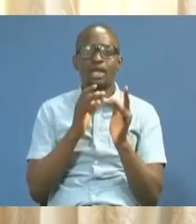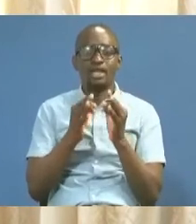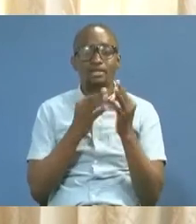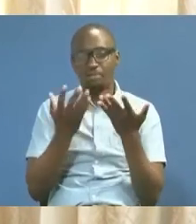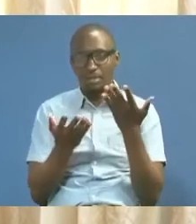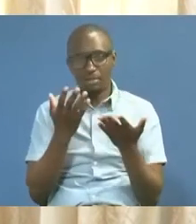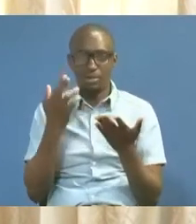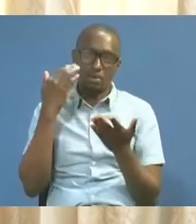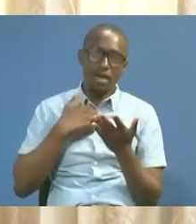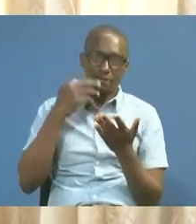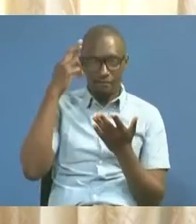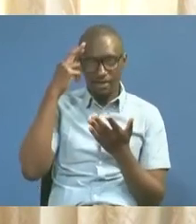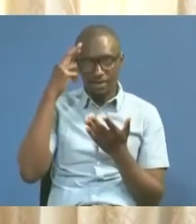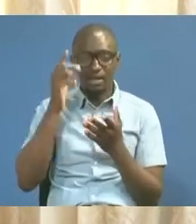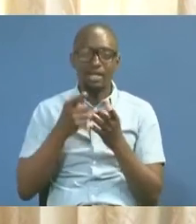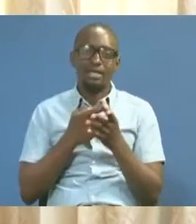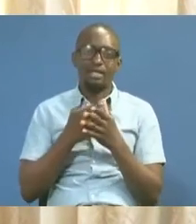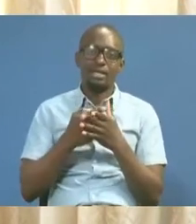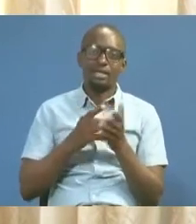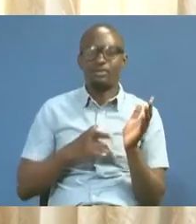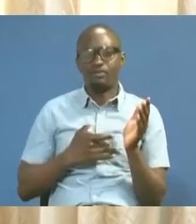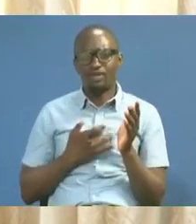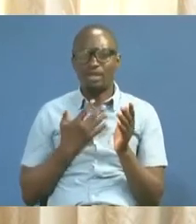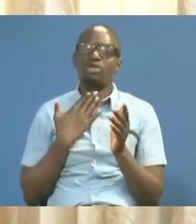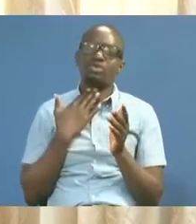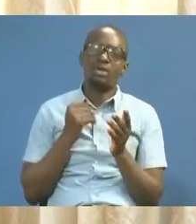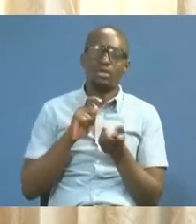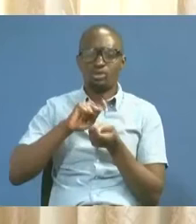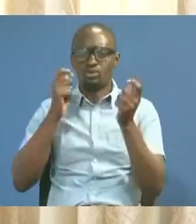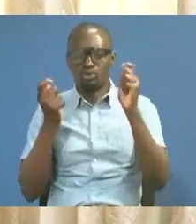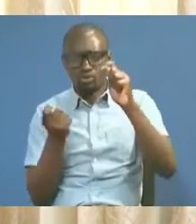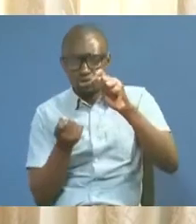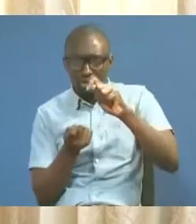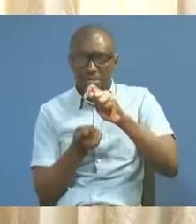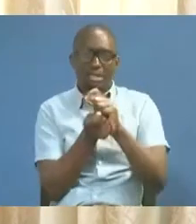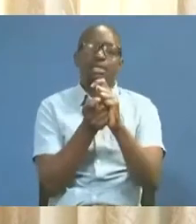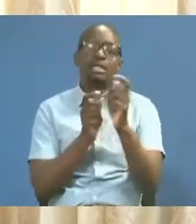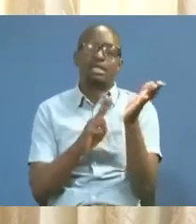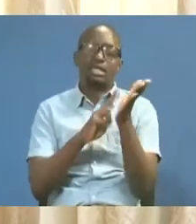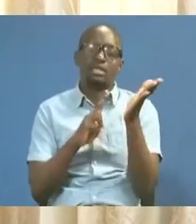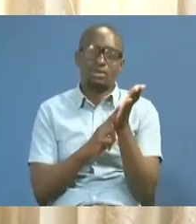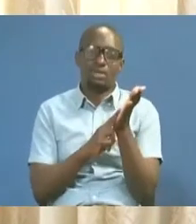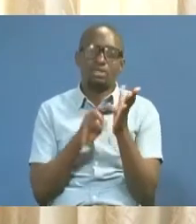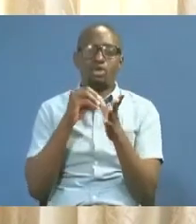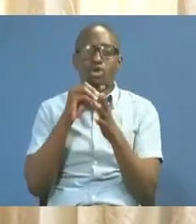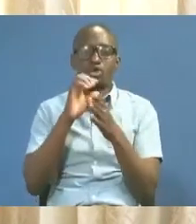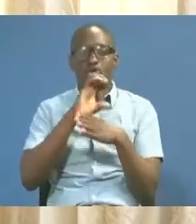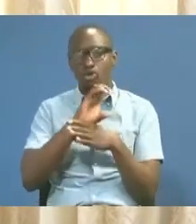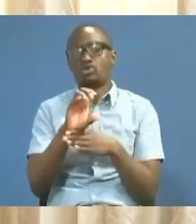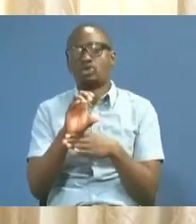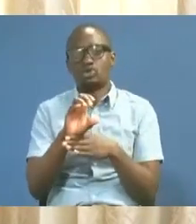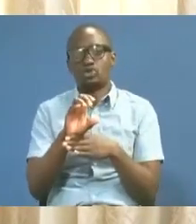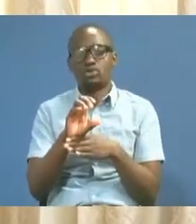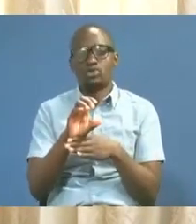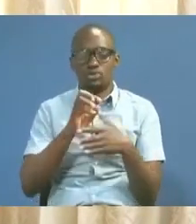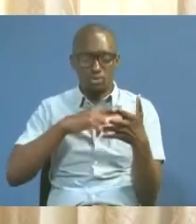another, you feel that you'd want to adjust the units or the courses that you have registered, again, you